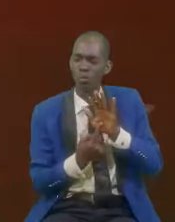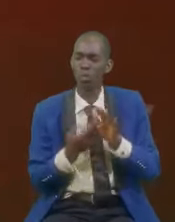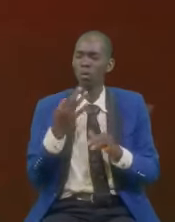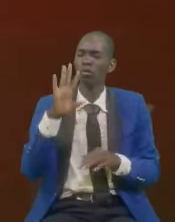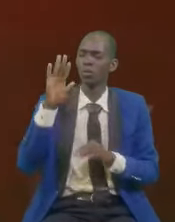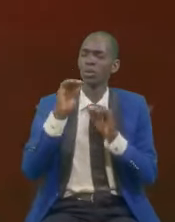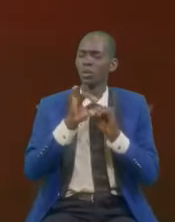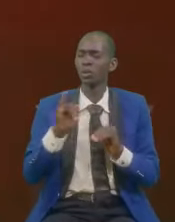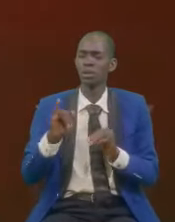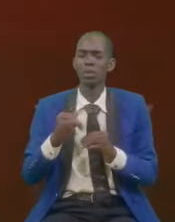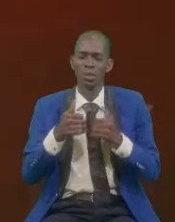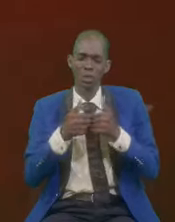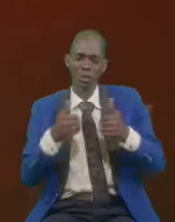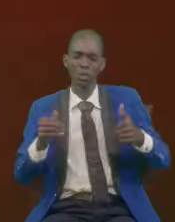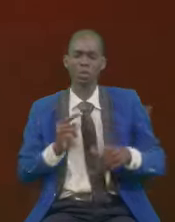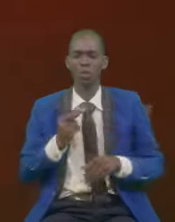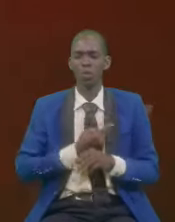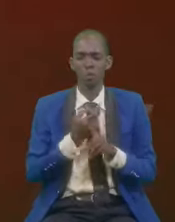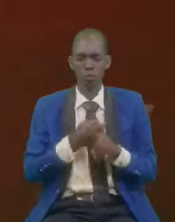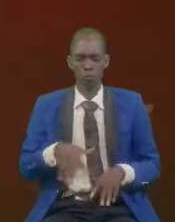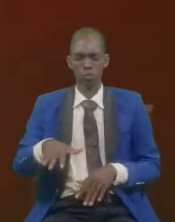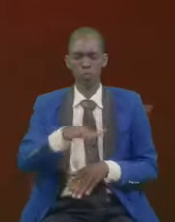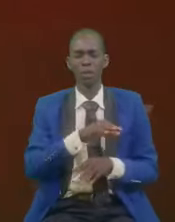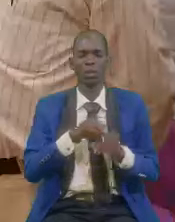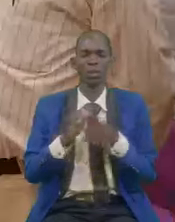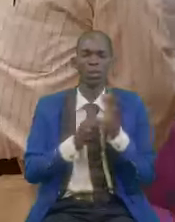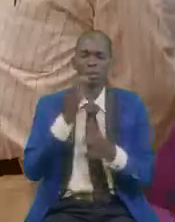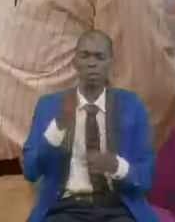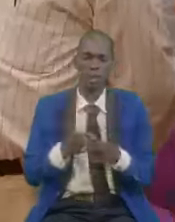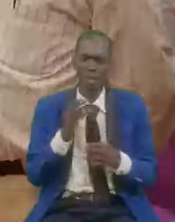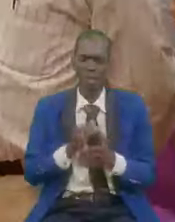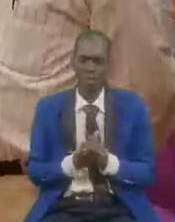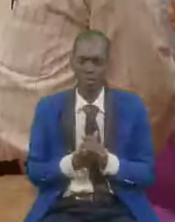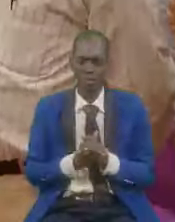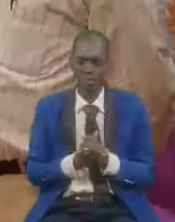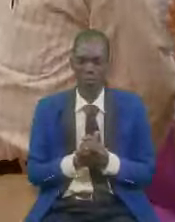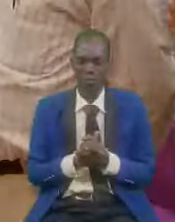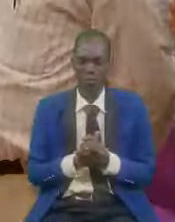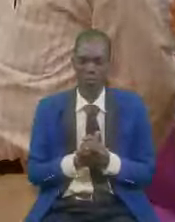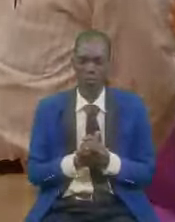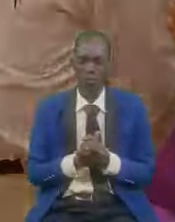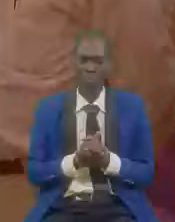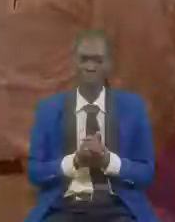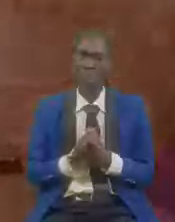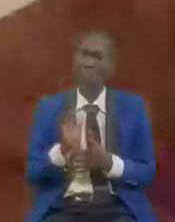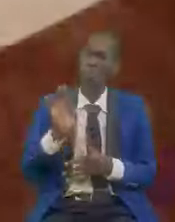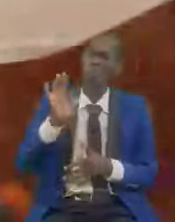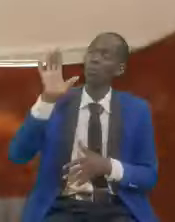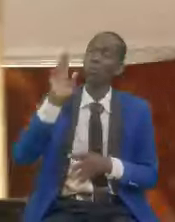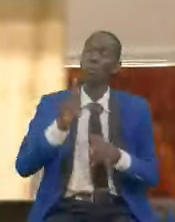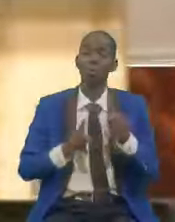Separate us from them in Jesus' name. Your people